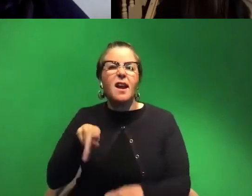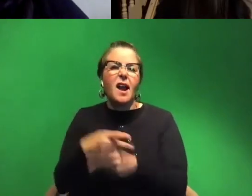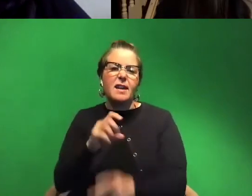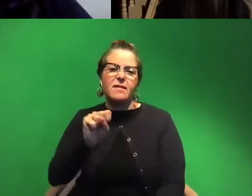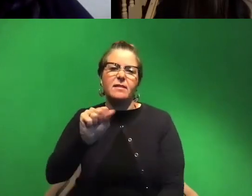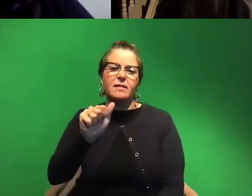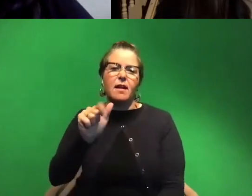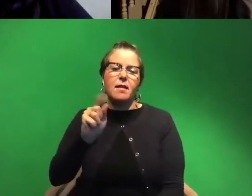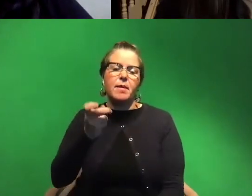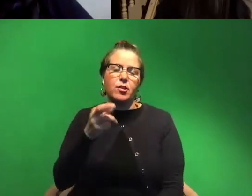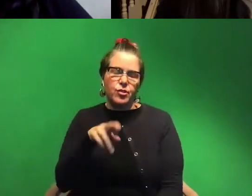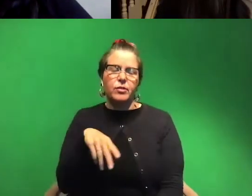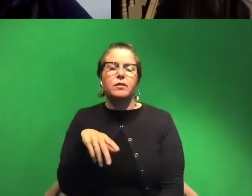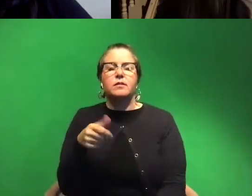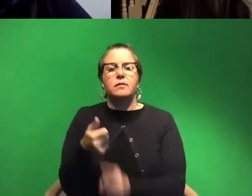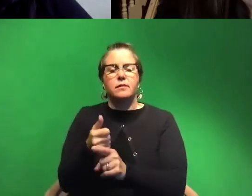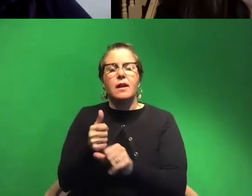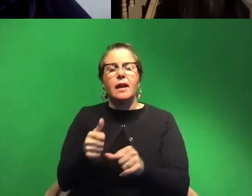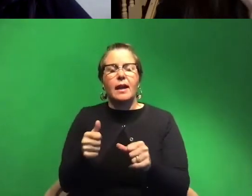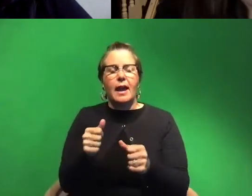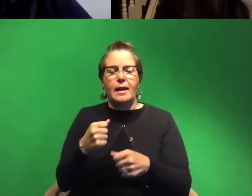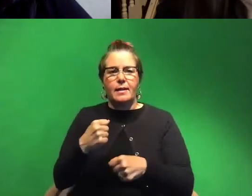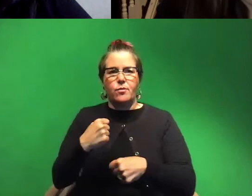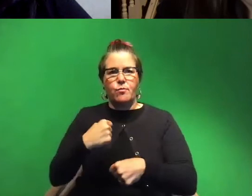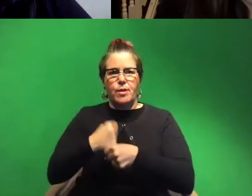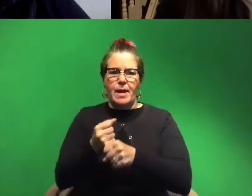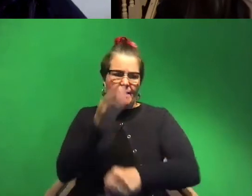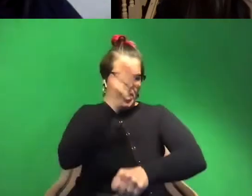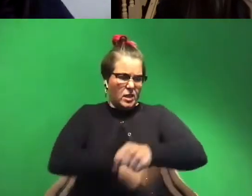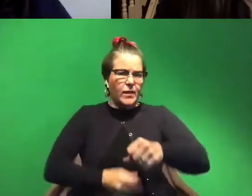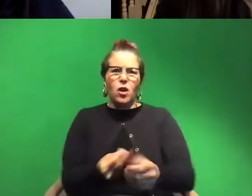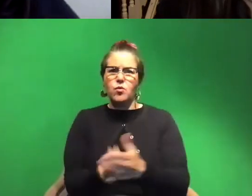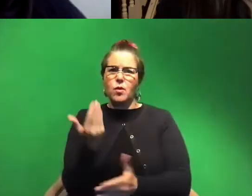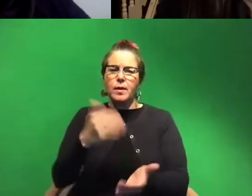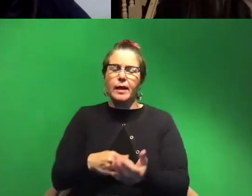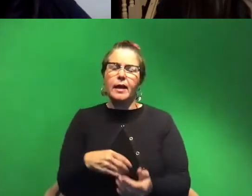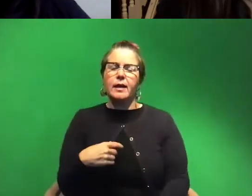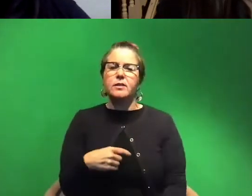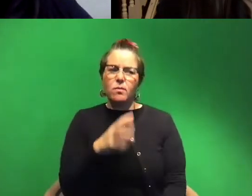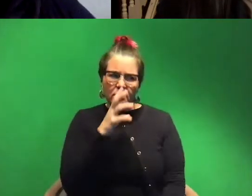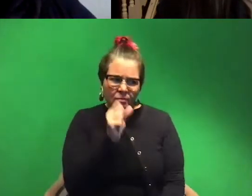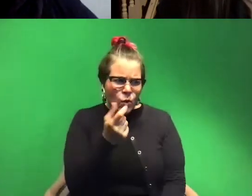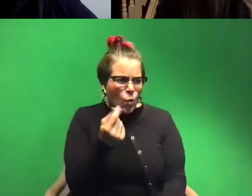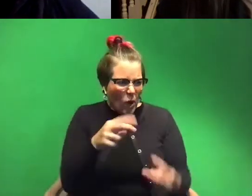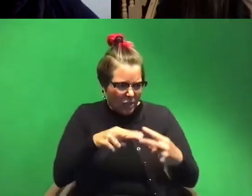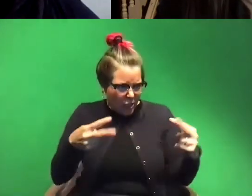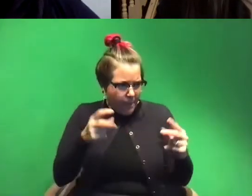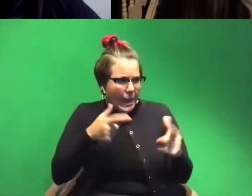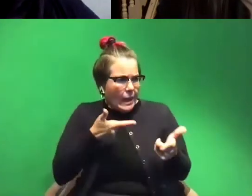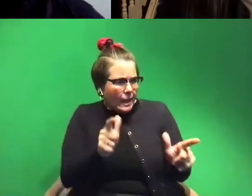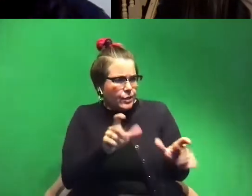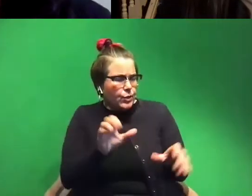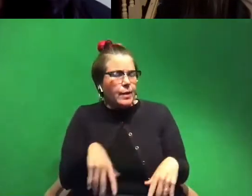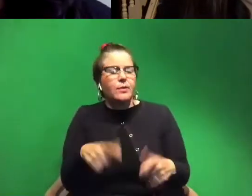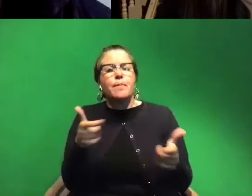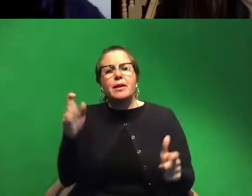salamander that can regenerate its whole limbs. And we were really interested in, is there something in its genome that allows it to do that? And a big European